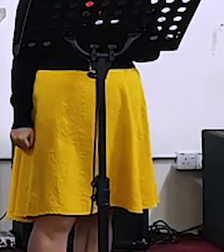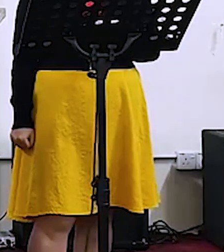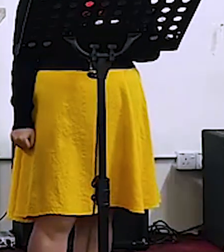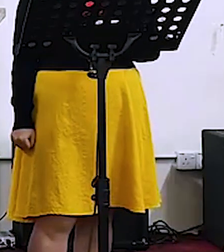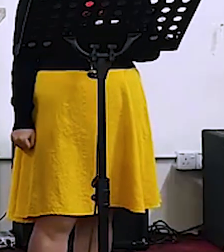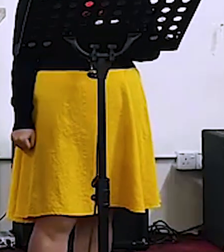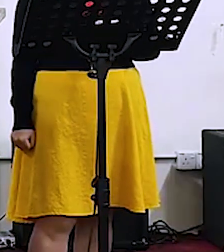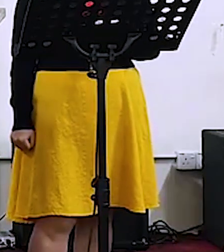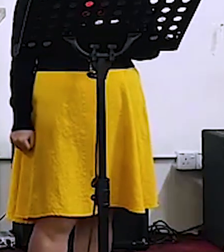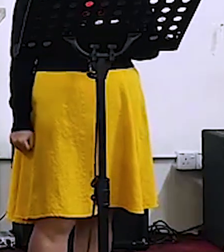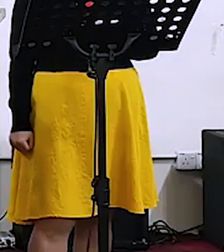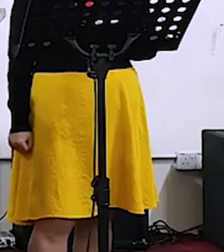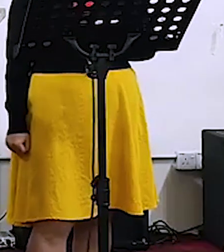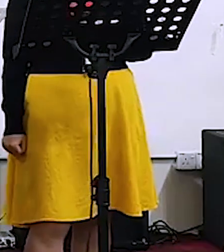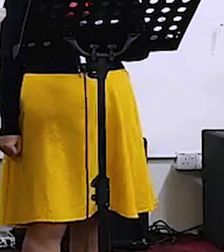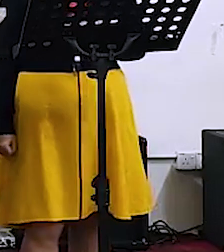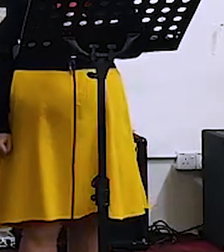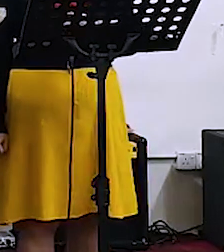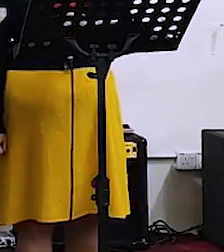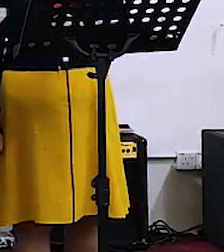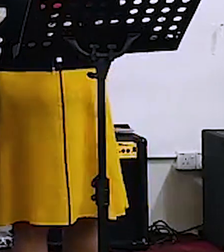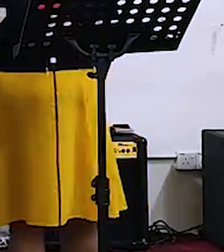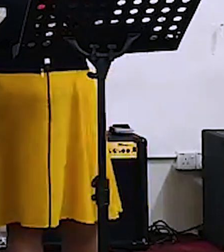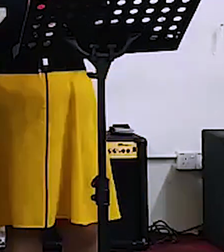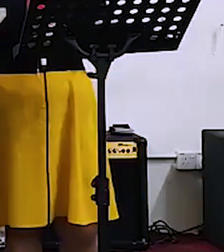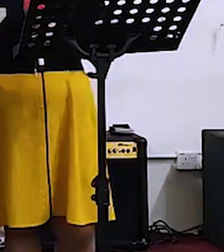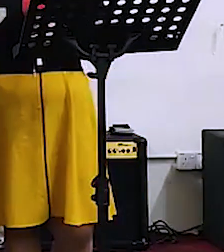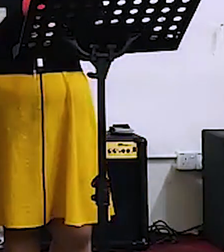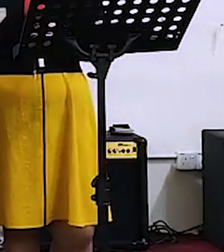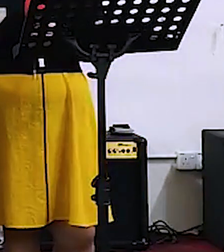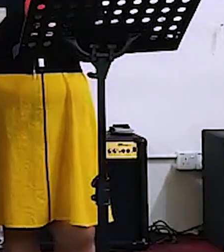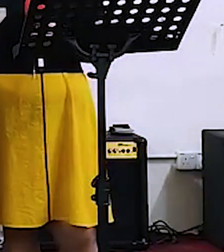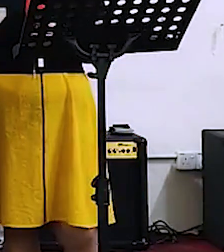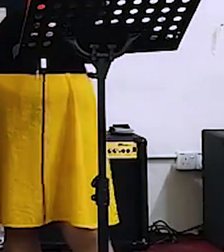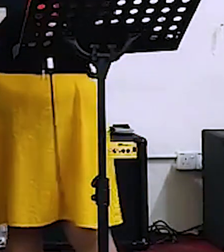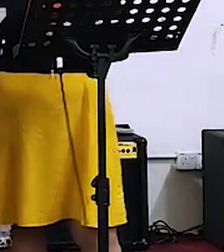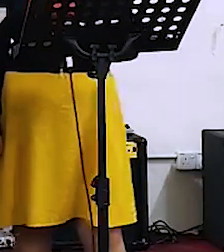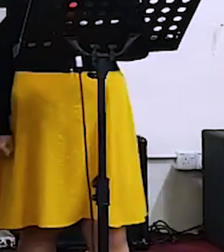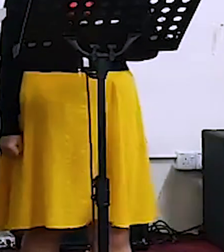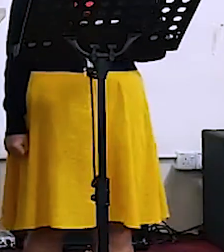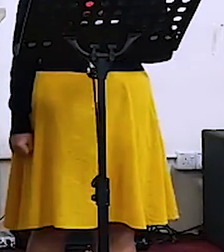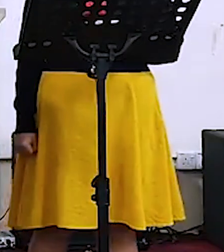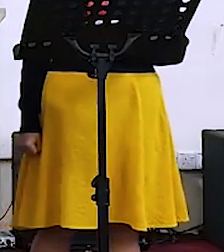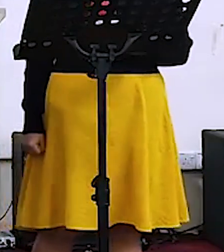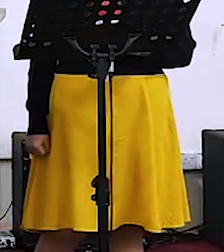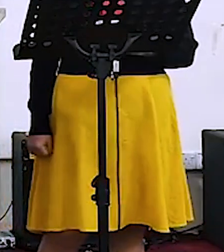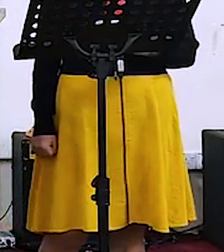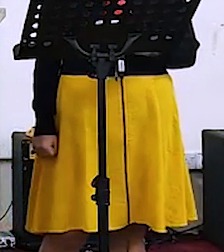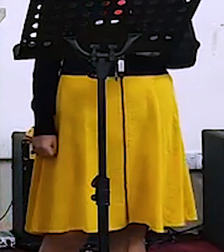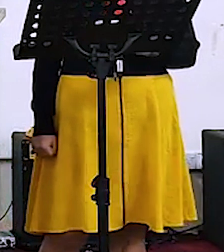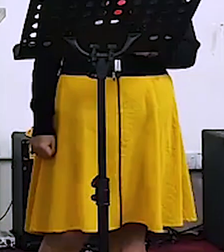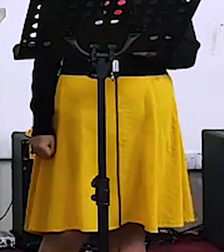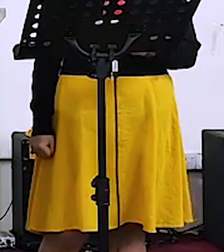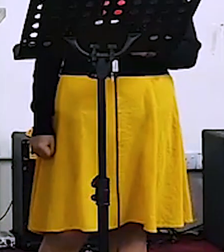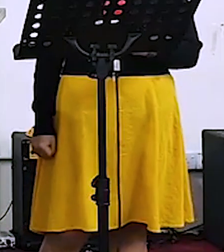me. Same goes to you. Same goes to you for the sins that we have committed in our lives, but